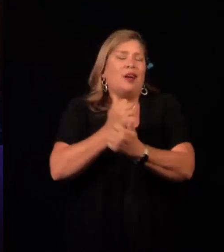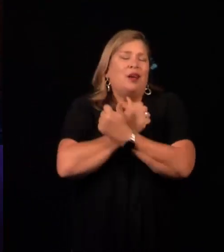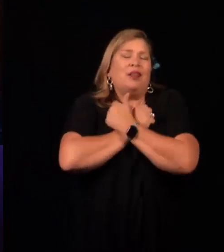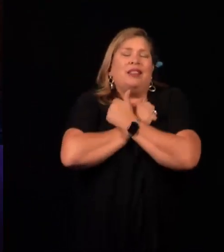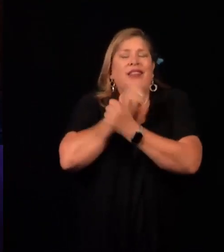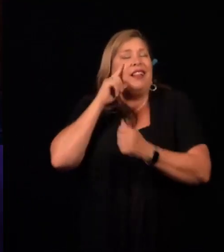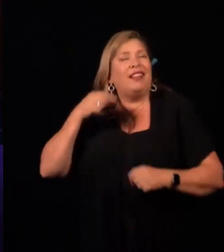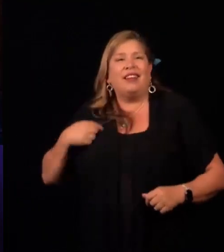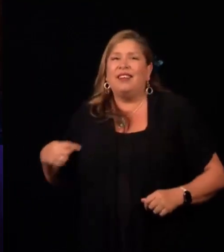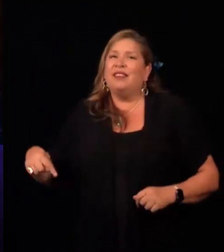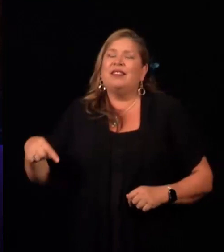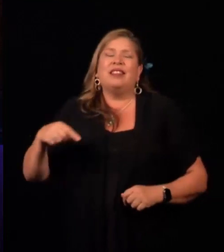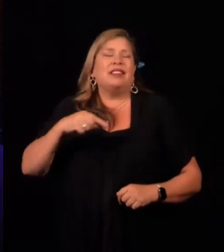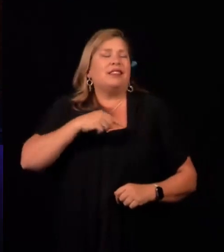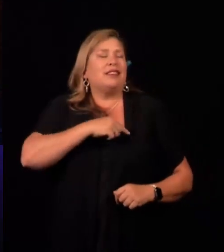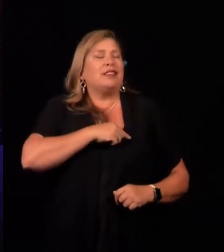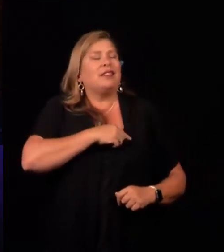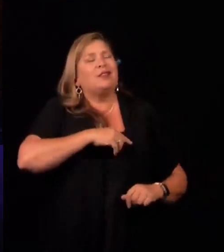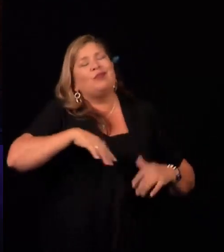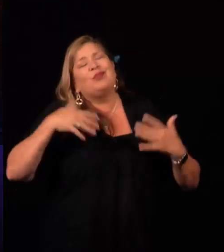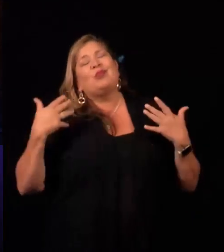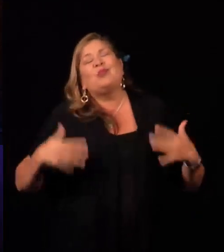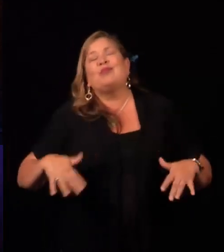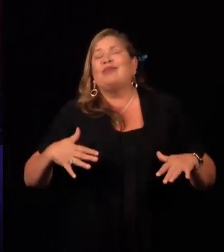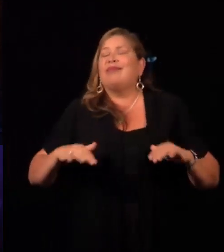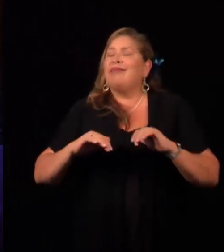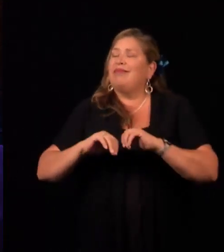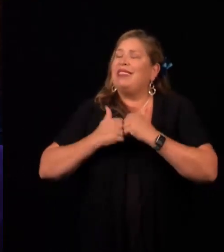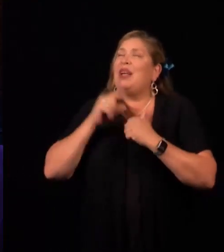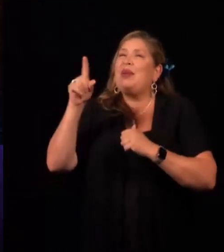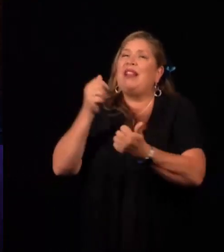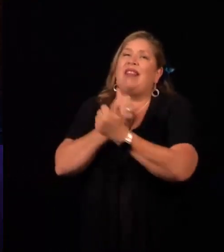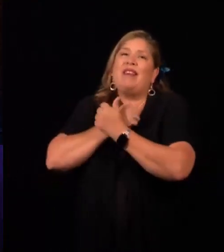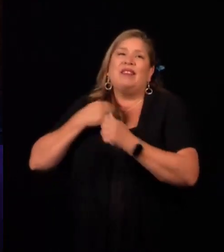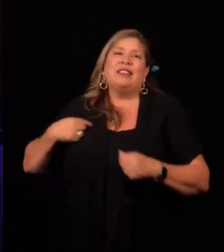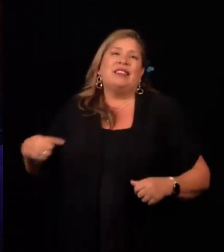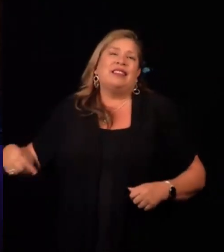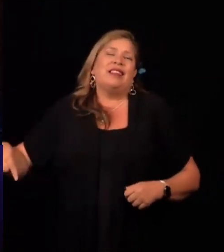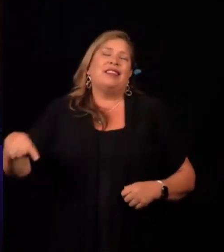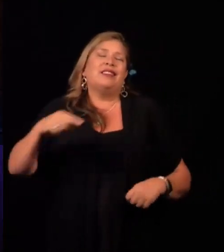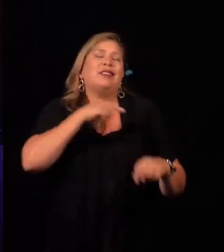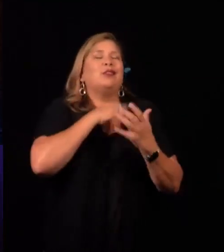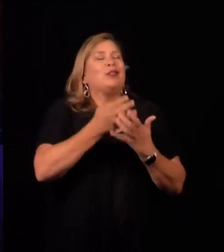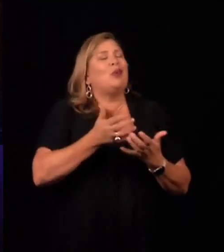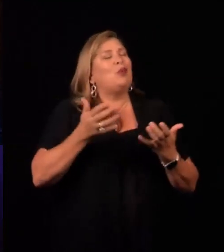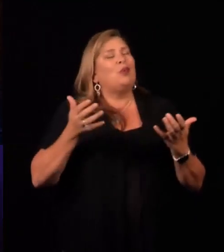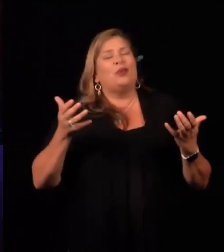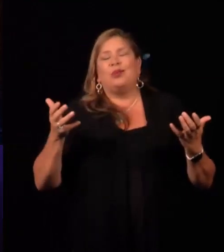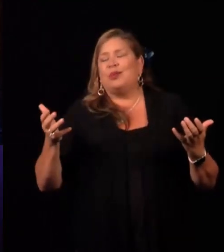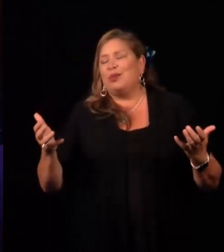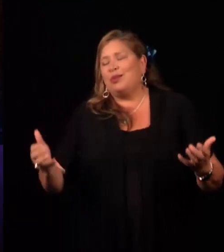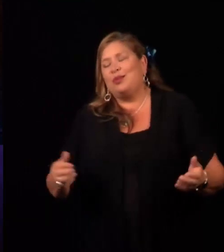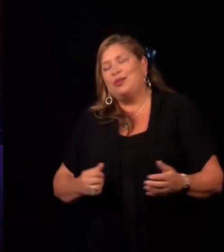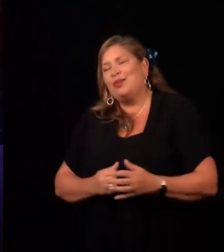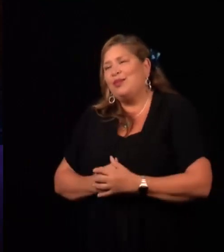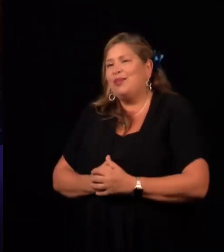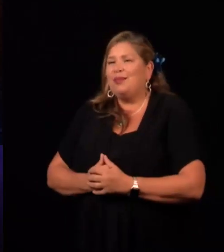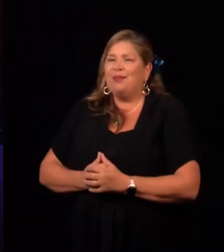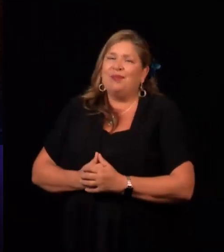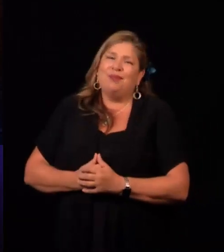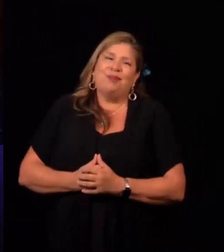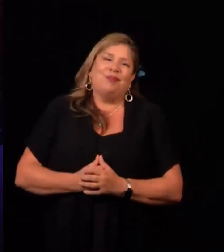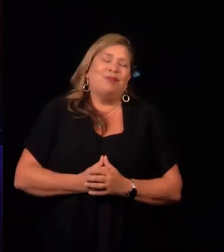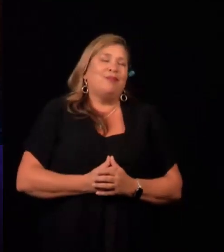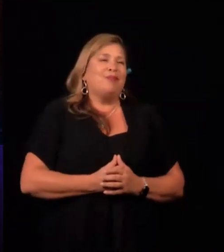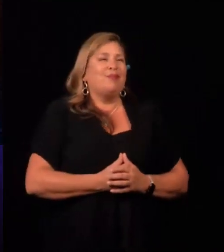Oh, how he loves us. How he loves us so. May you feel